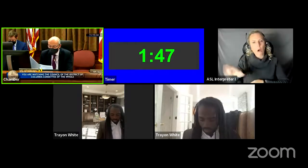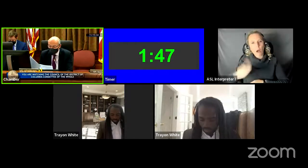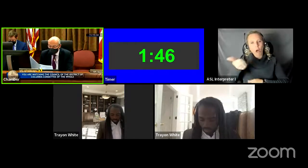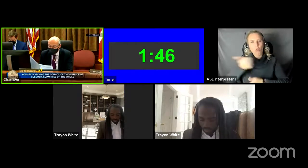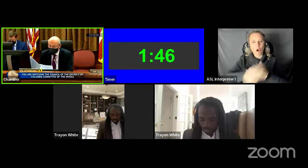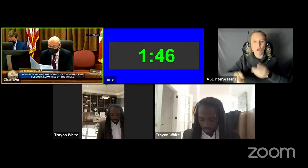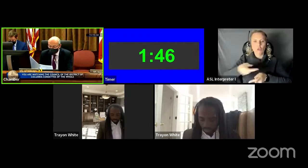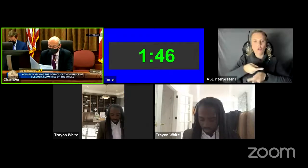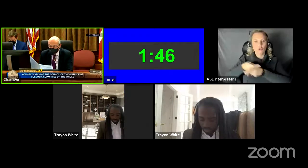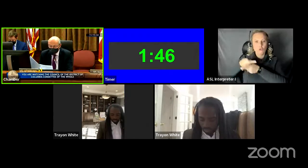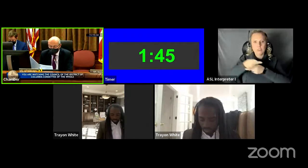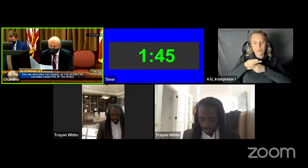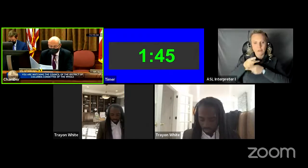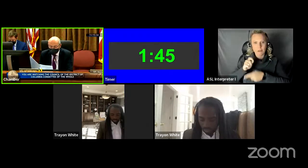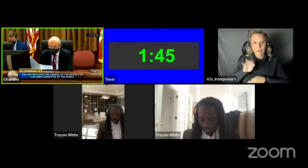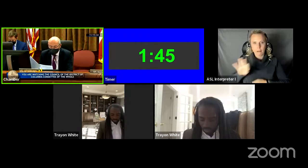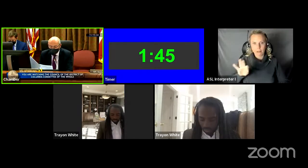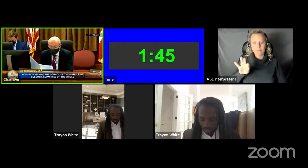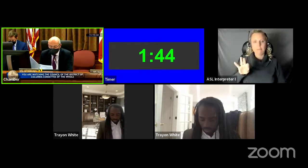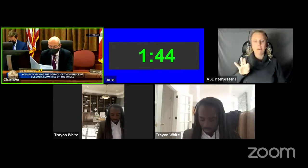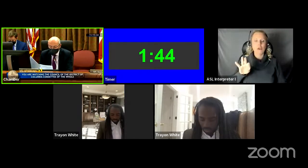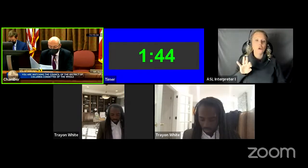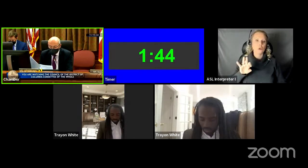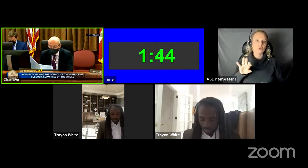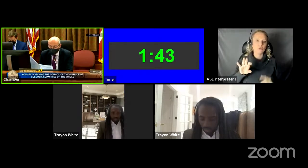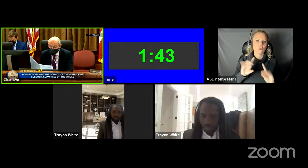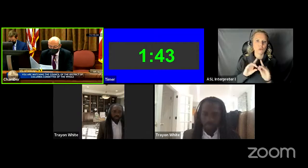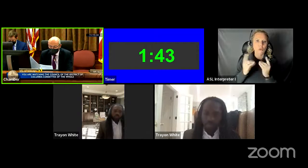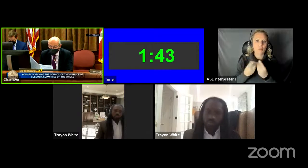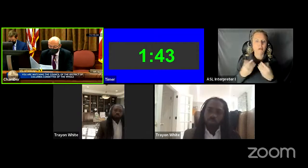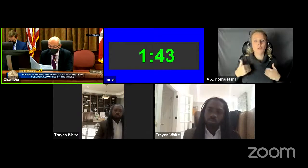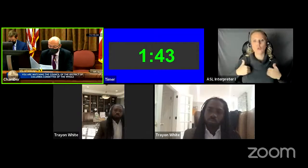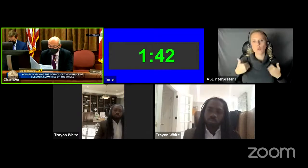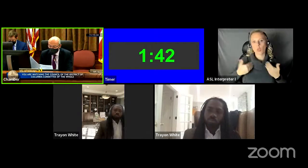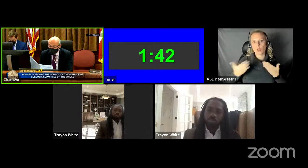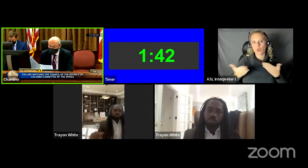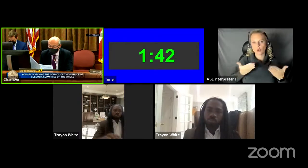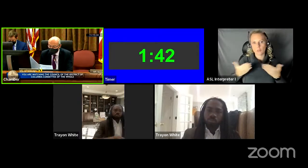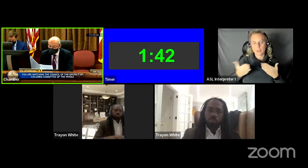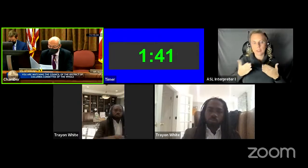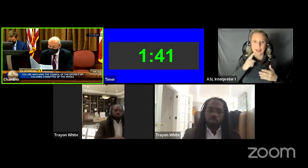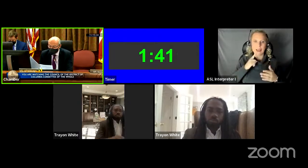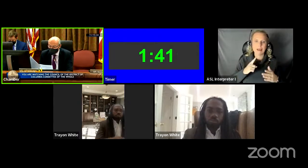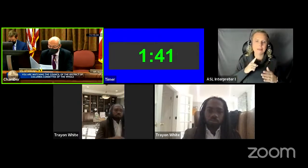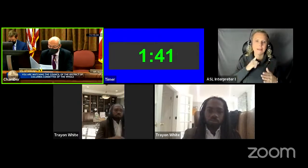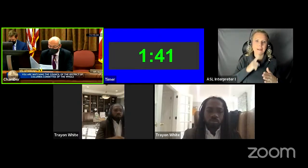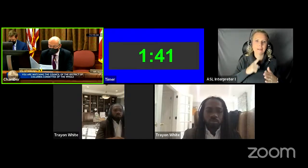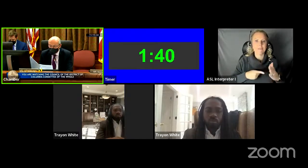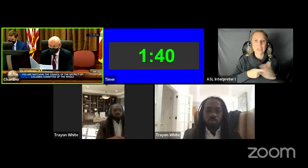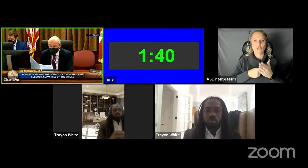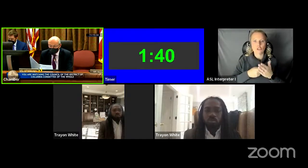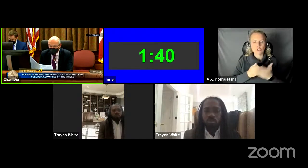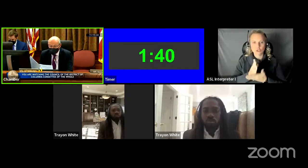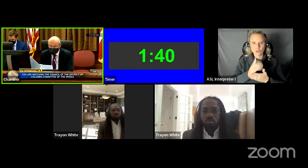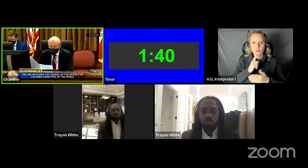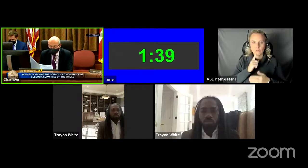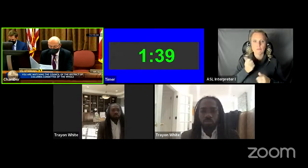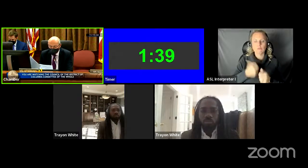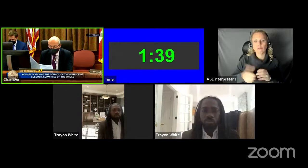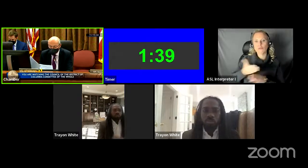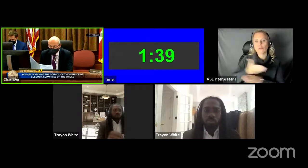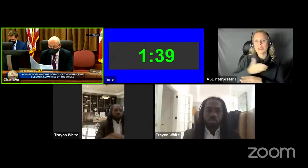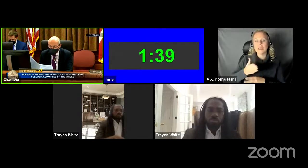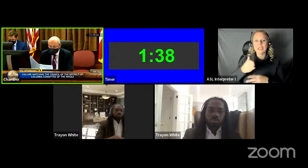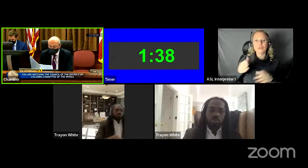the supervision of the Department of Youth Rehabilitation Services, the Court Services and Offender Supervision Agency, the Pretrial